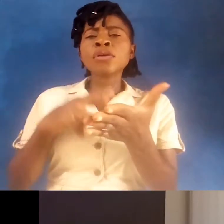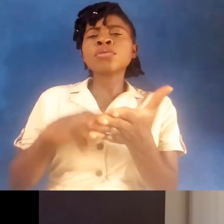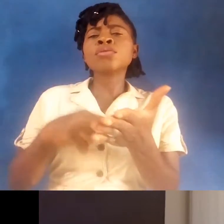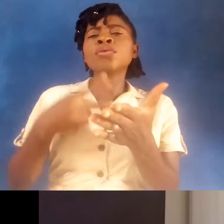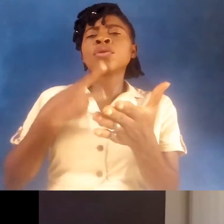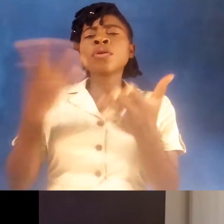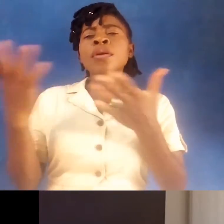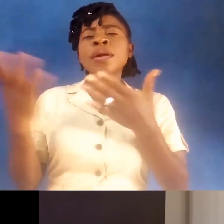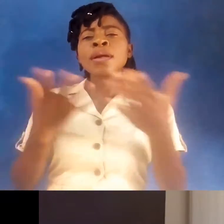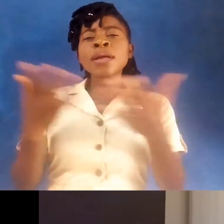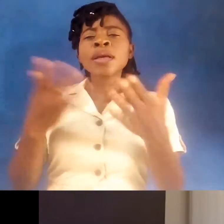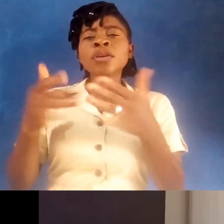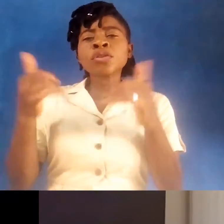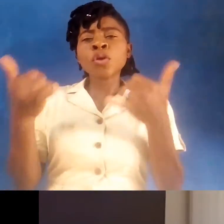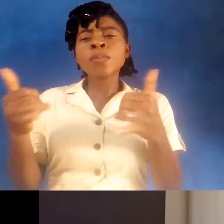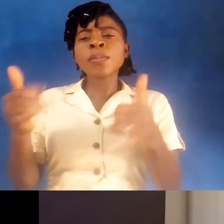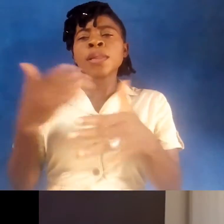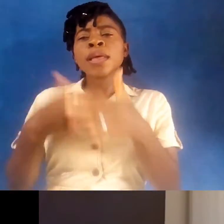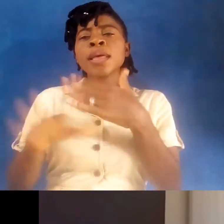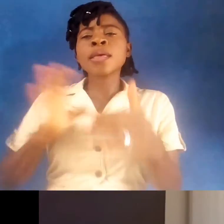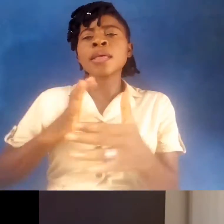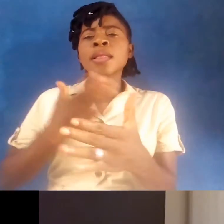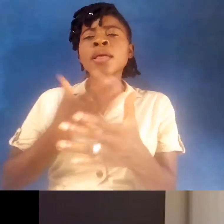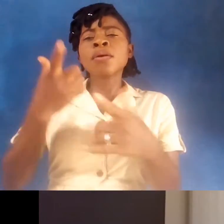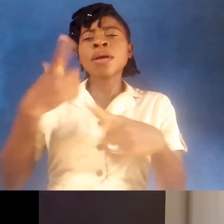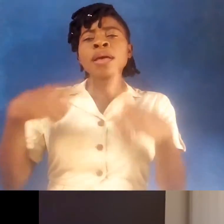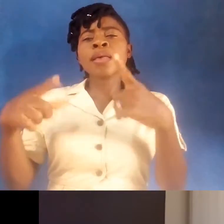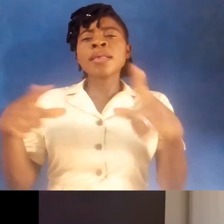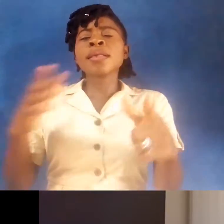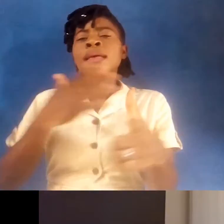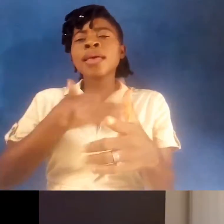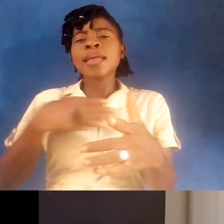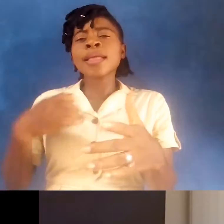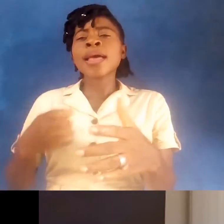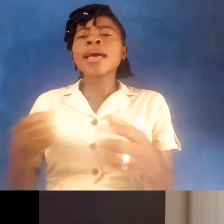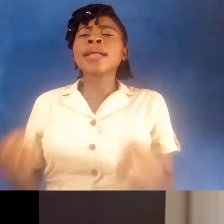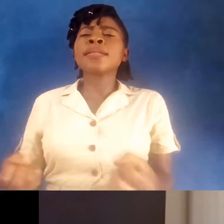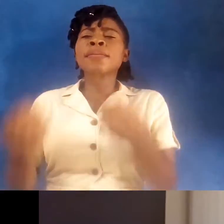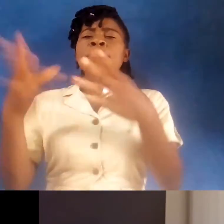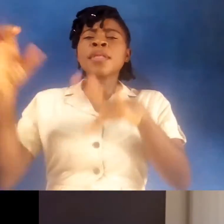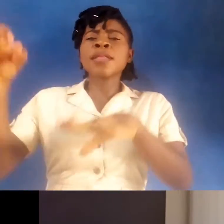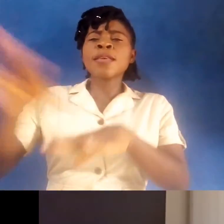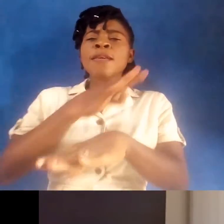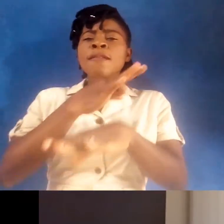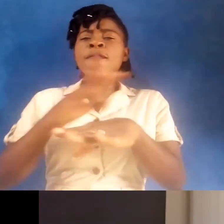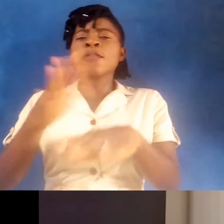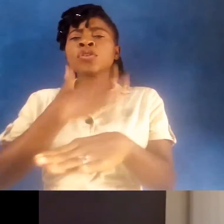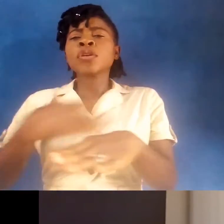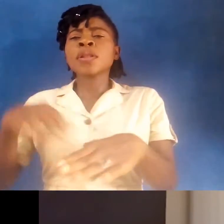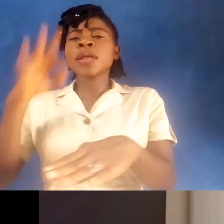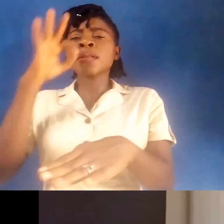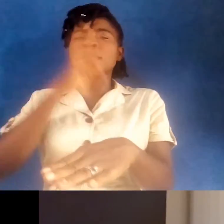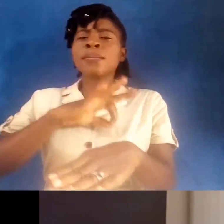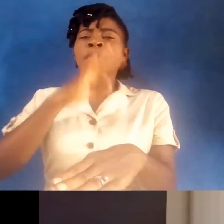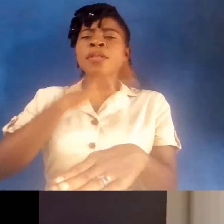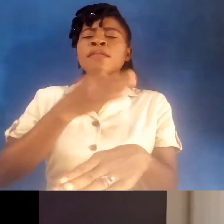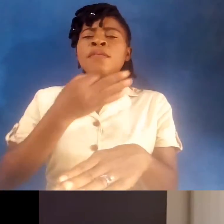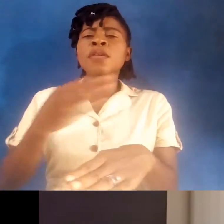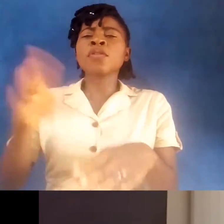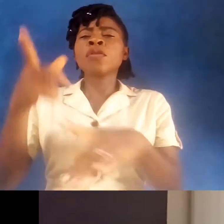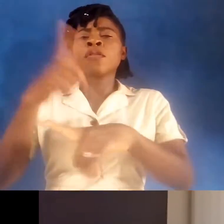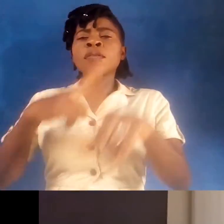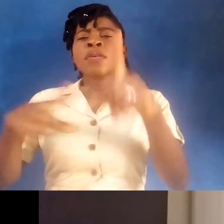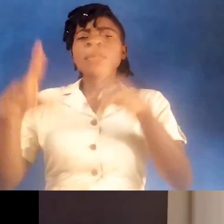lot of benefits, a lot of functions and advantages, of gestures in our speeches and in our